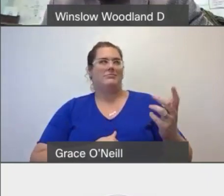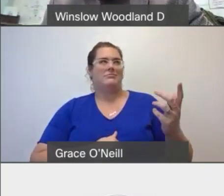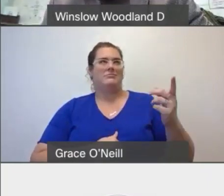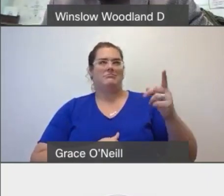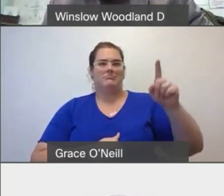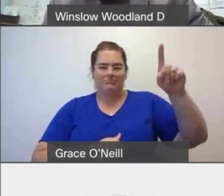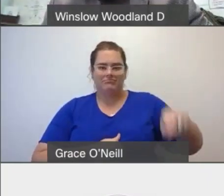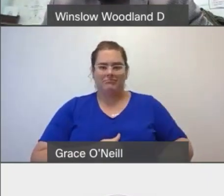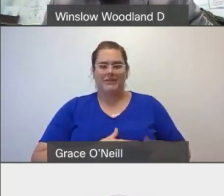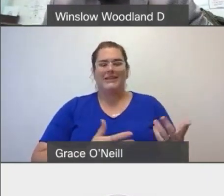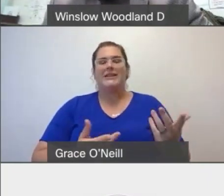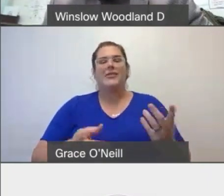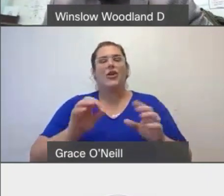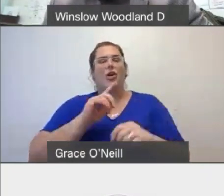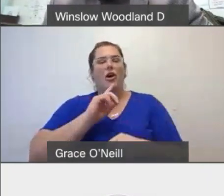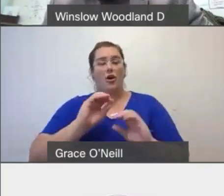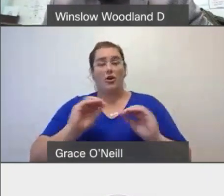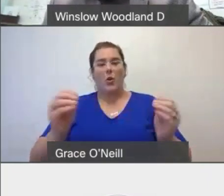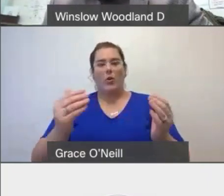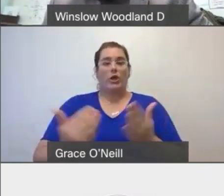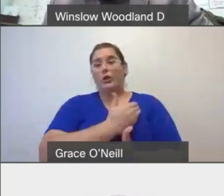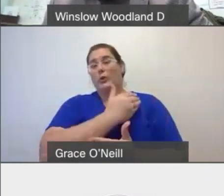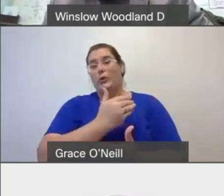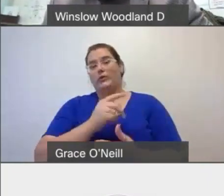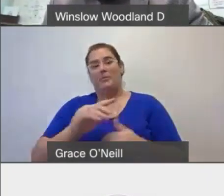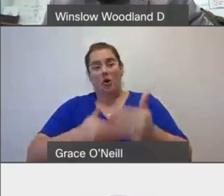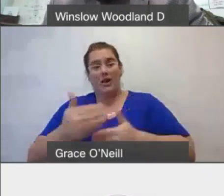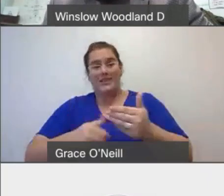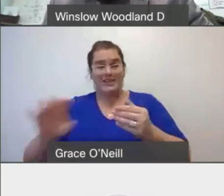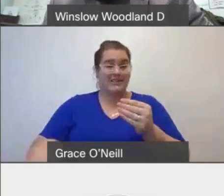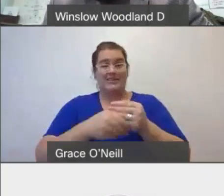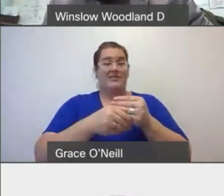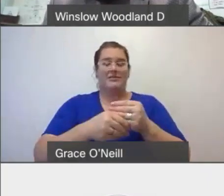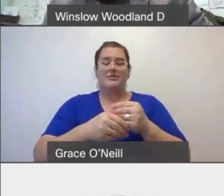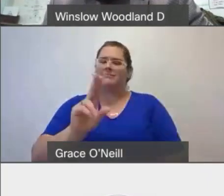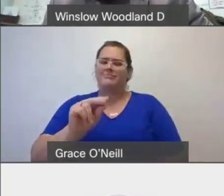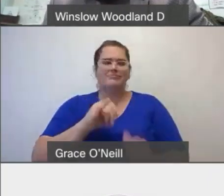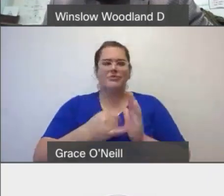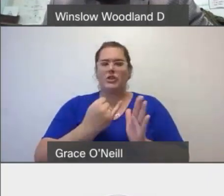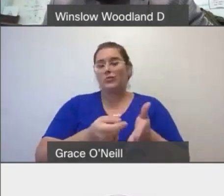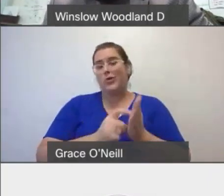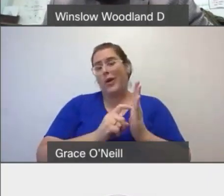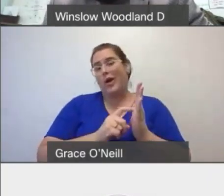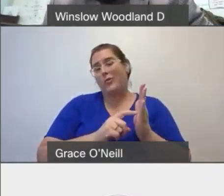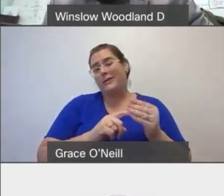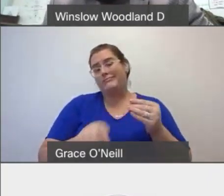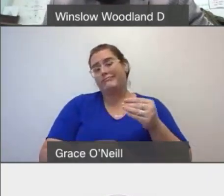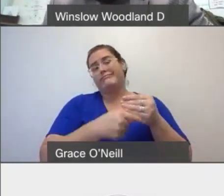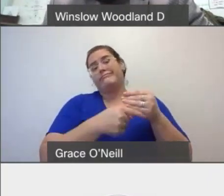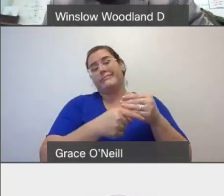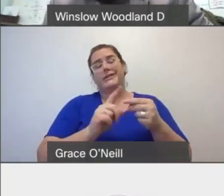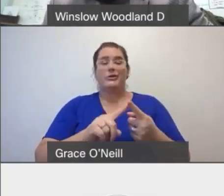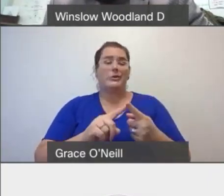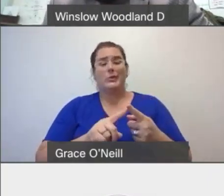there are no new processes other than this requirement to submit the vaccination information to the DC Health